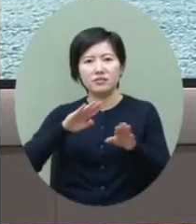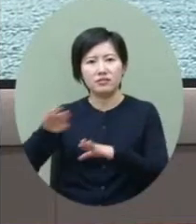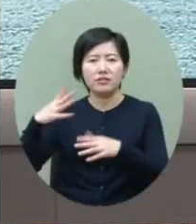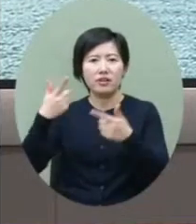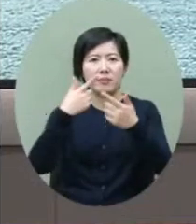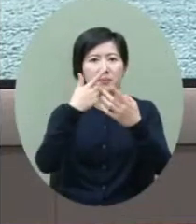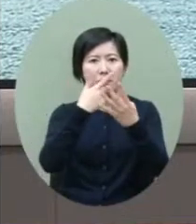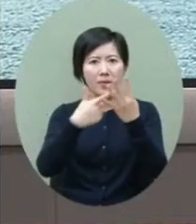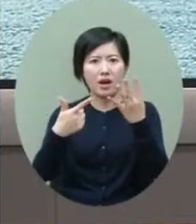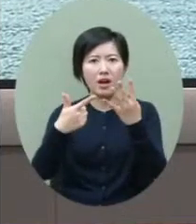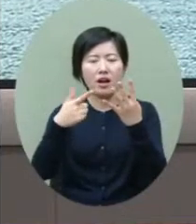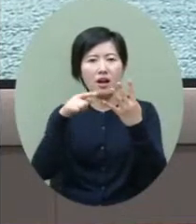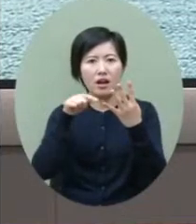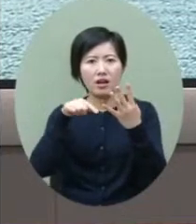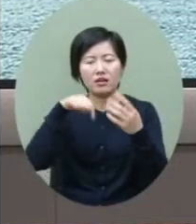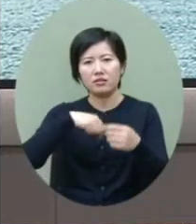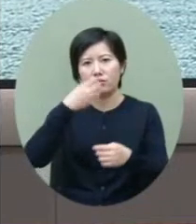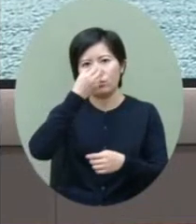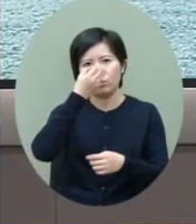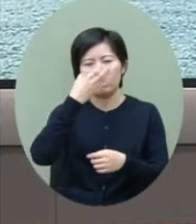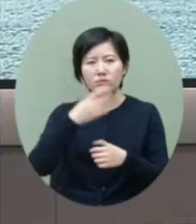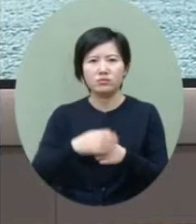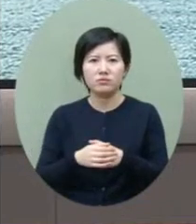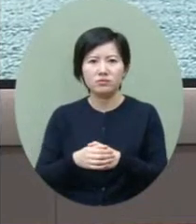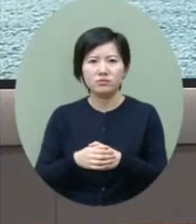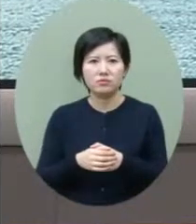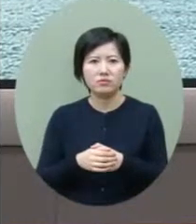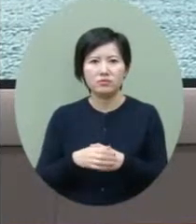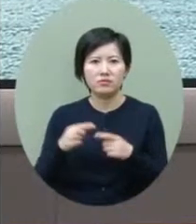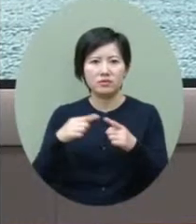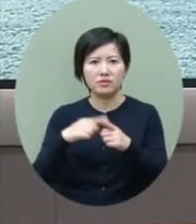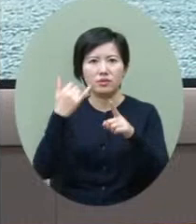further analysis. Of the 48 cases,